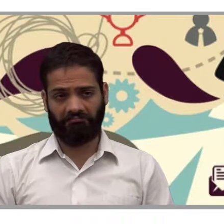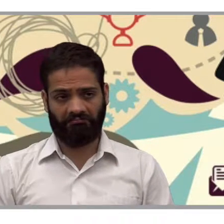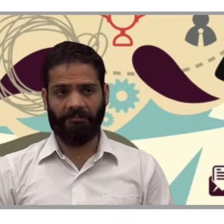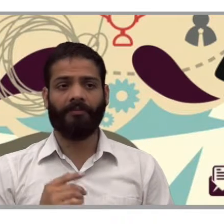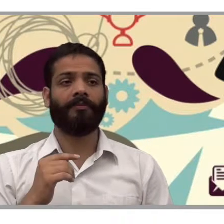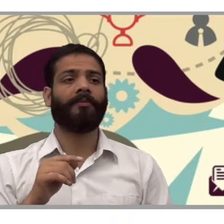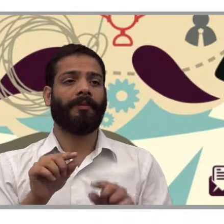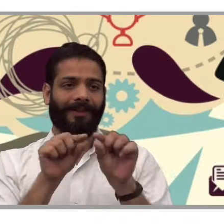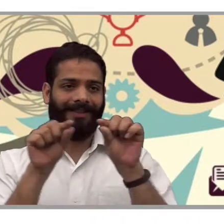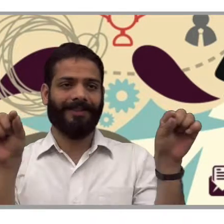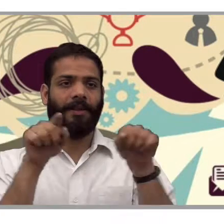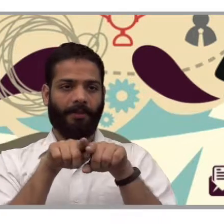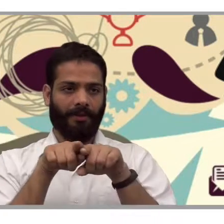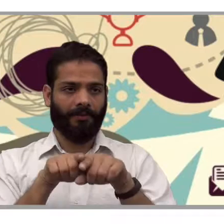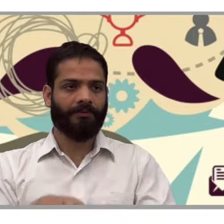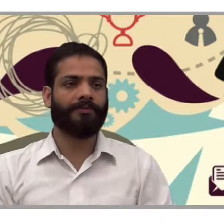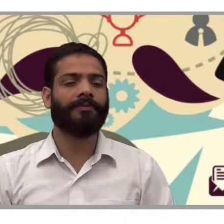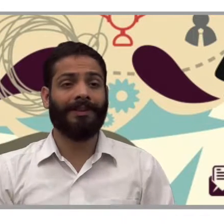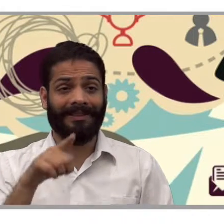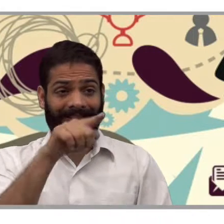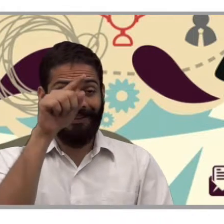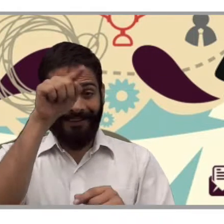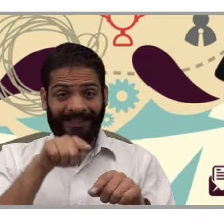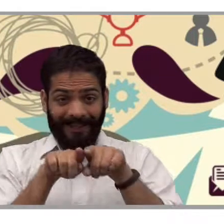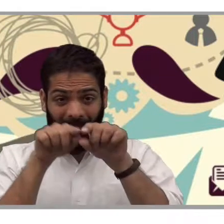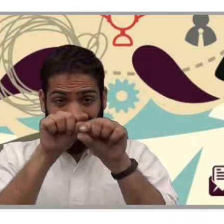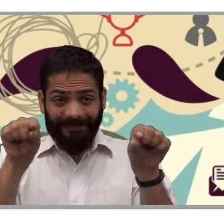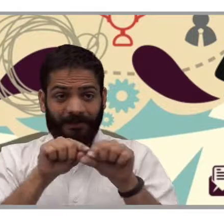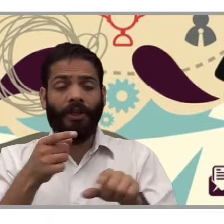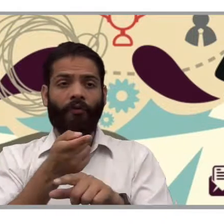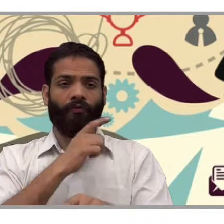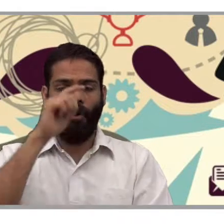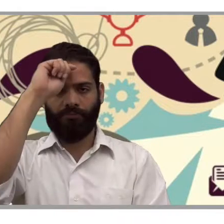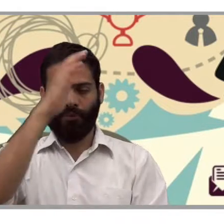For example, understand with a head shake,